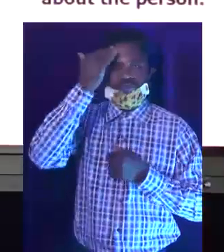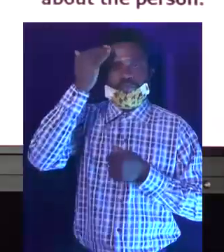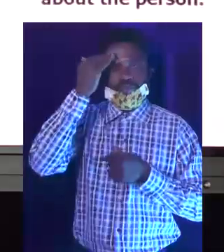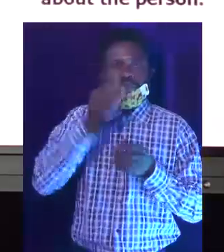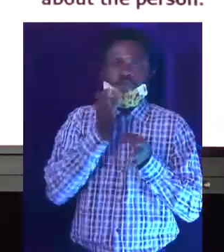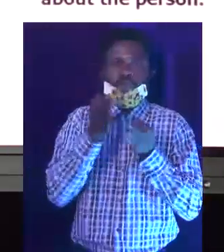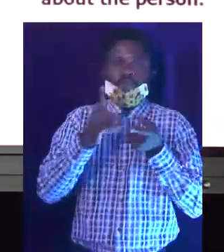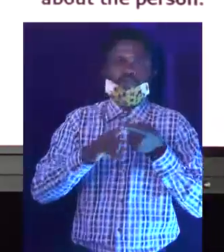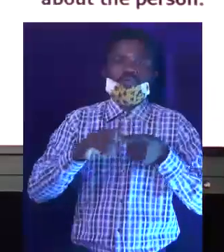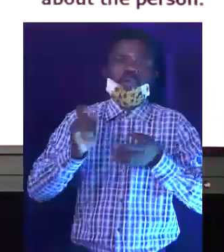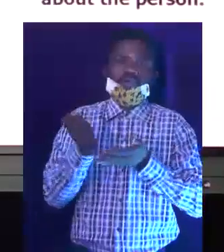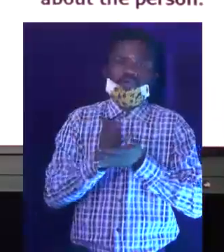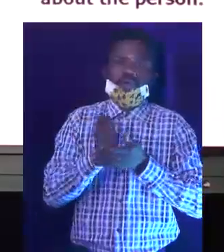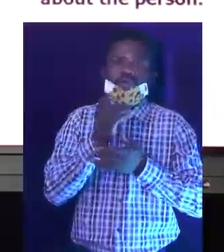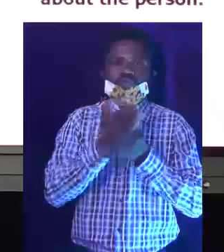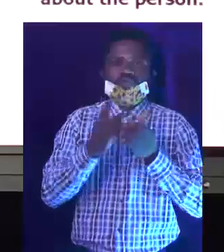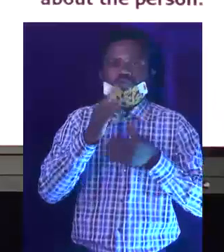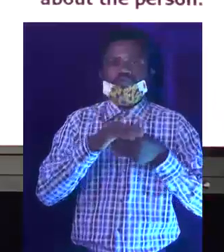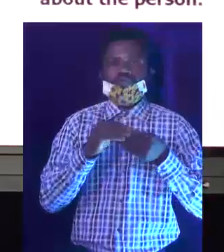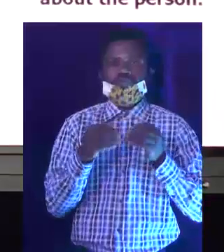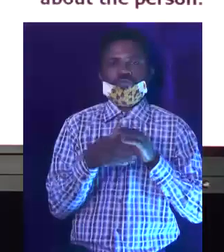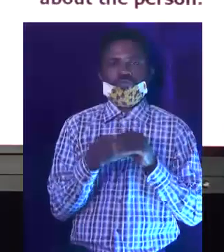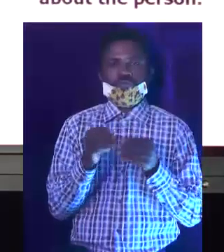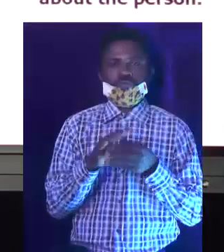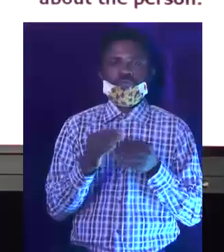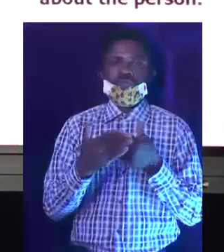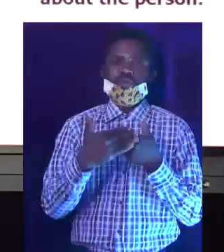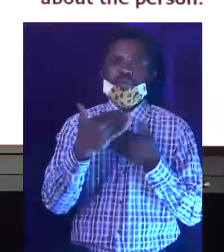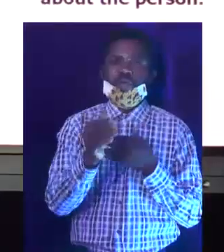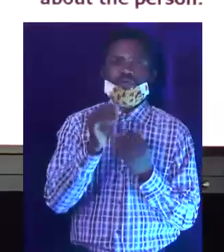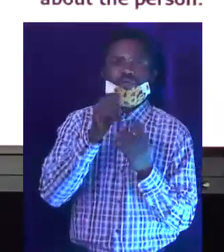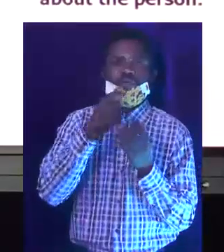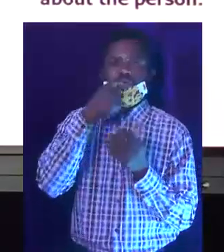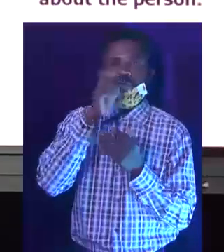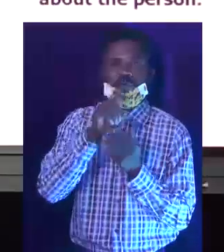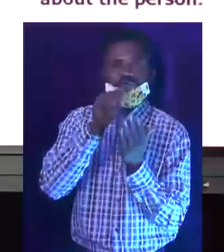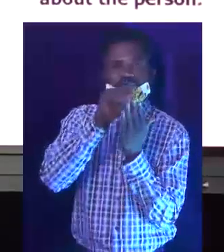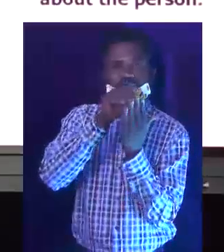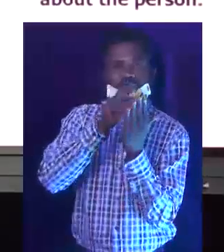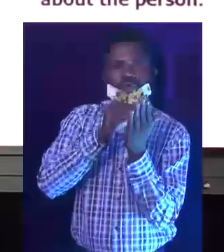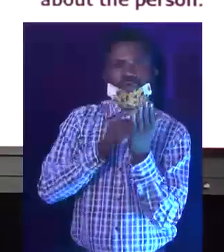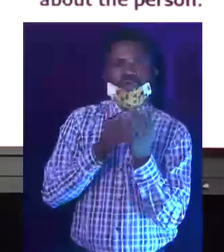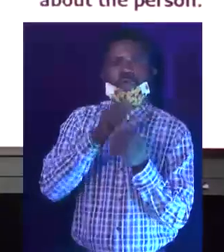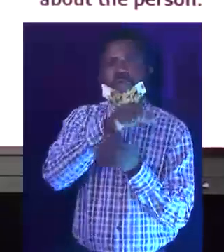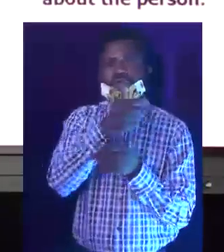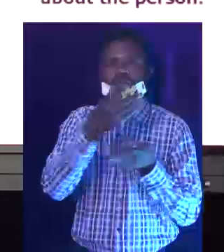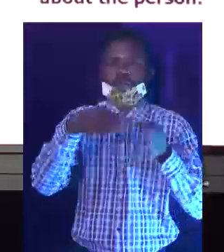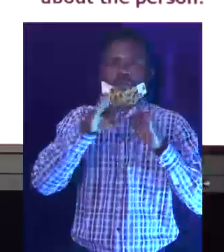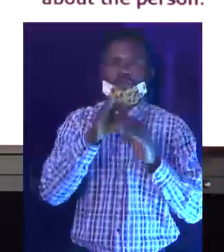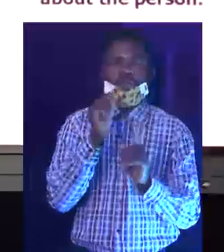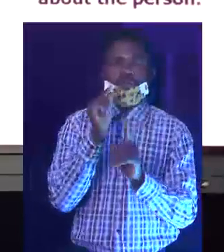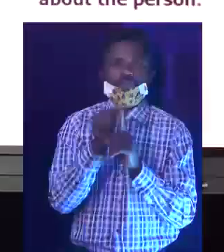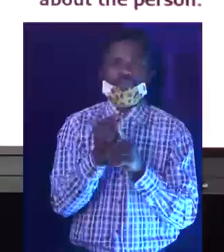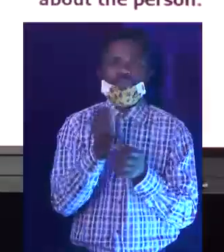want to write about a person's biography. After order, we are moving to another